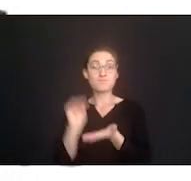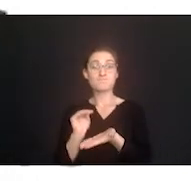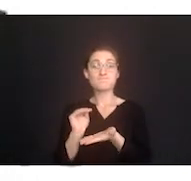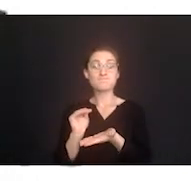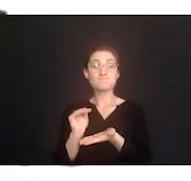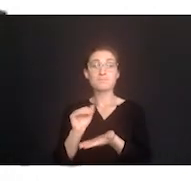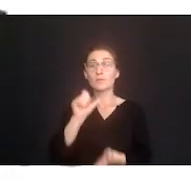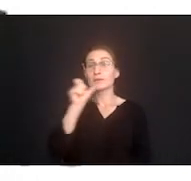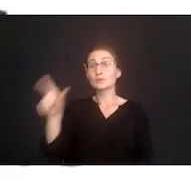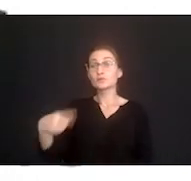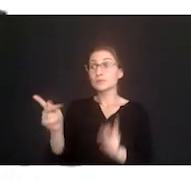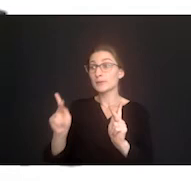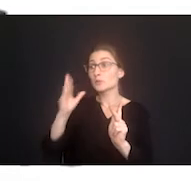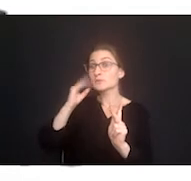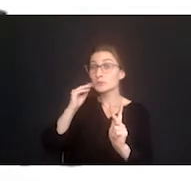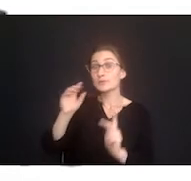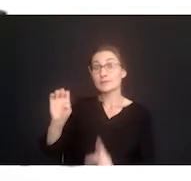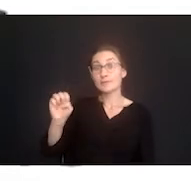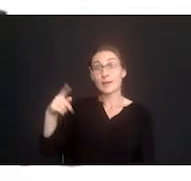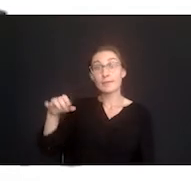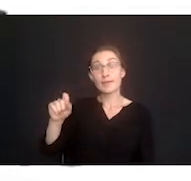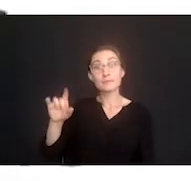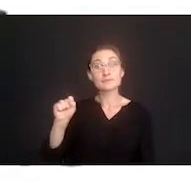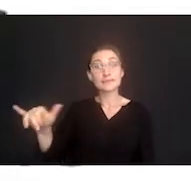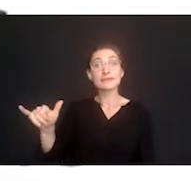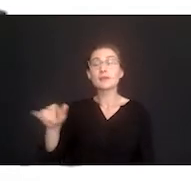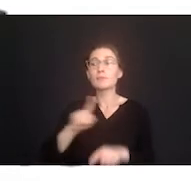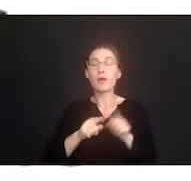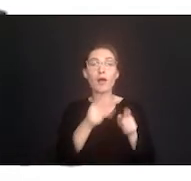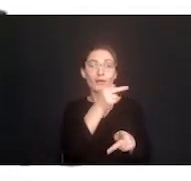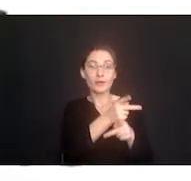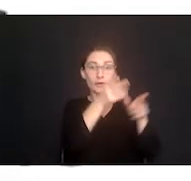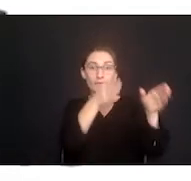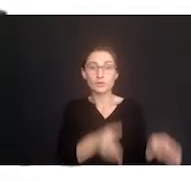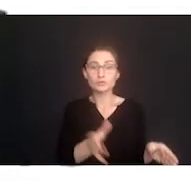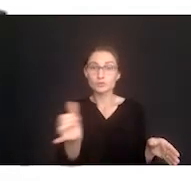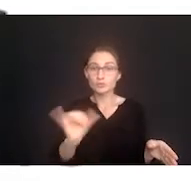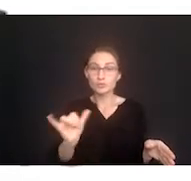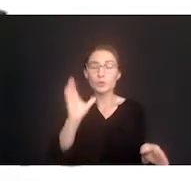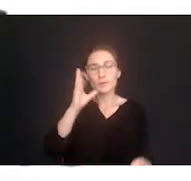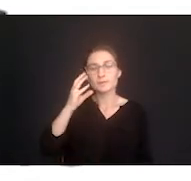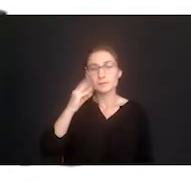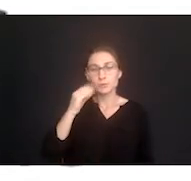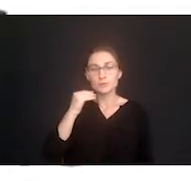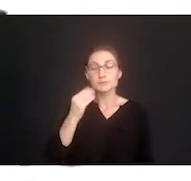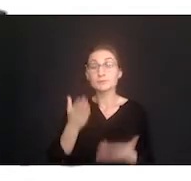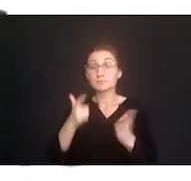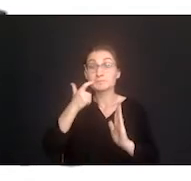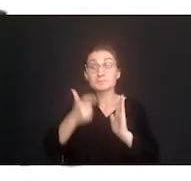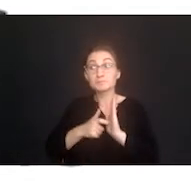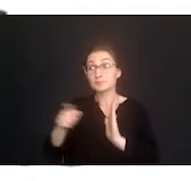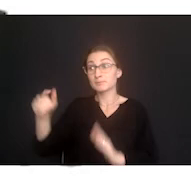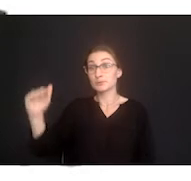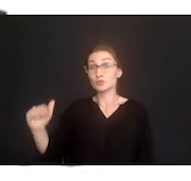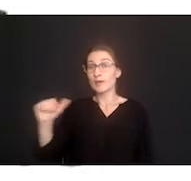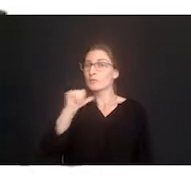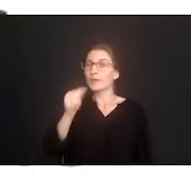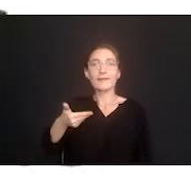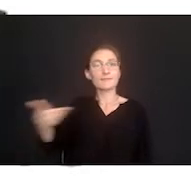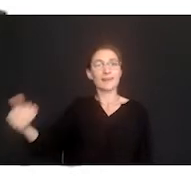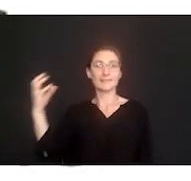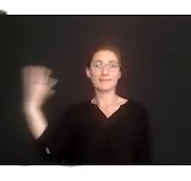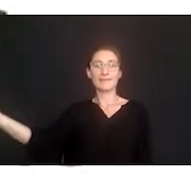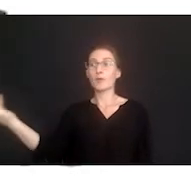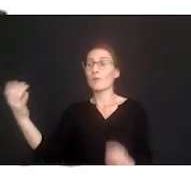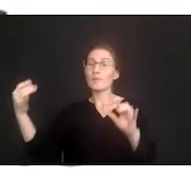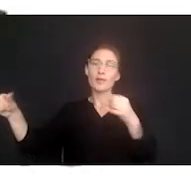just reserved for persons with epilepsy, but for the caregivers as well. Those are things that they experience too, where they notice maybe that their child isn't invited